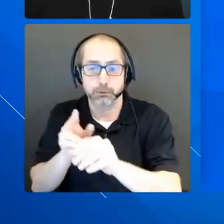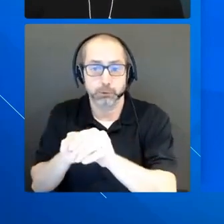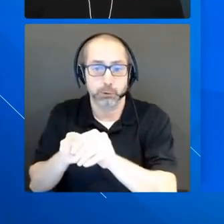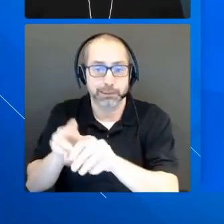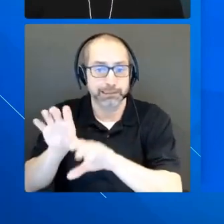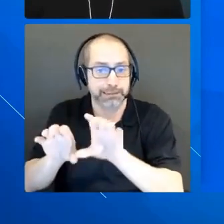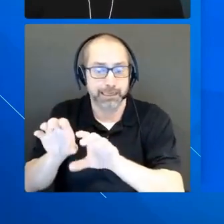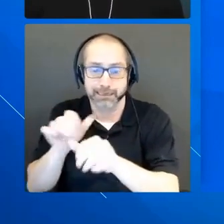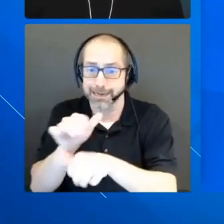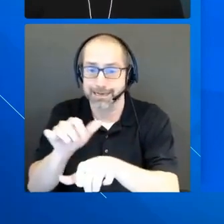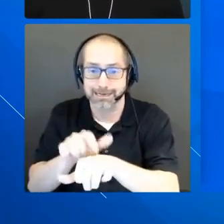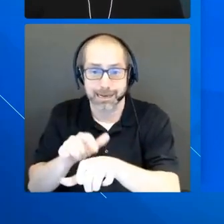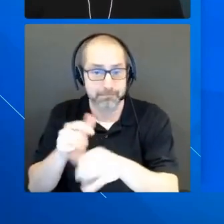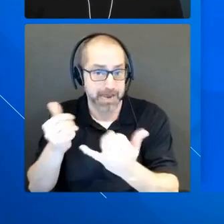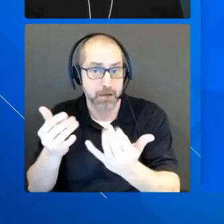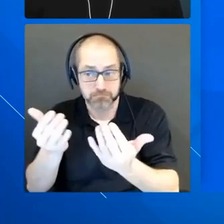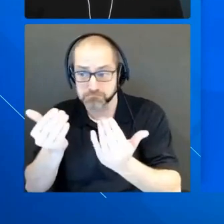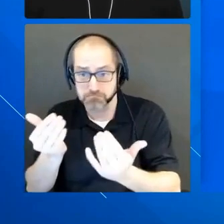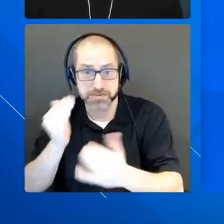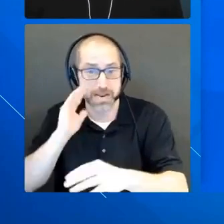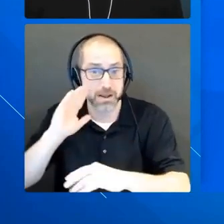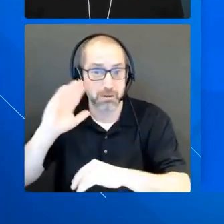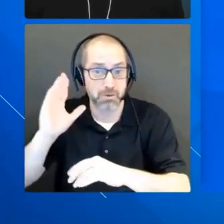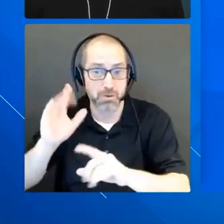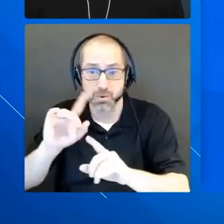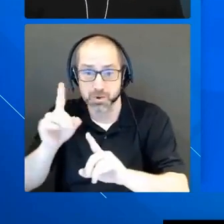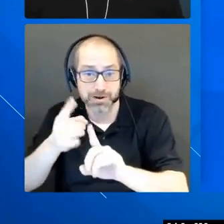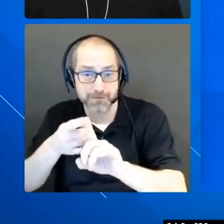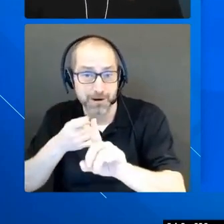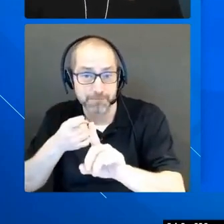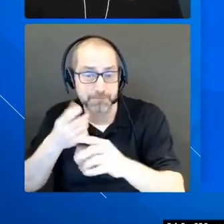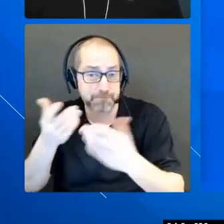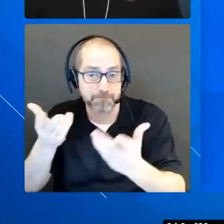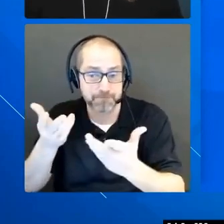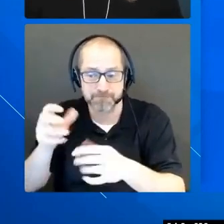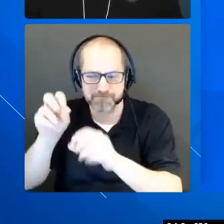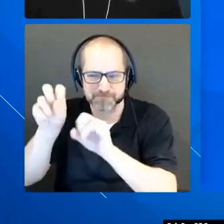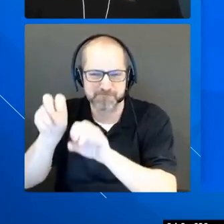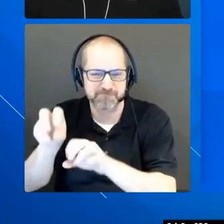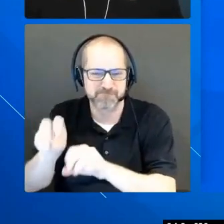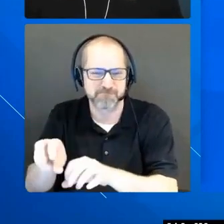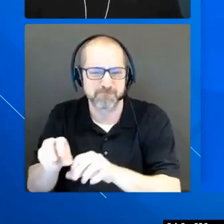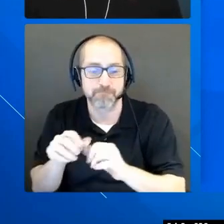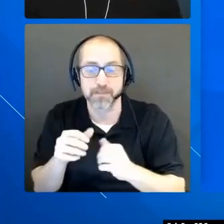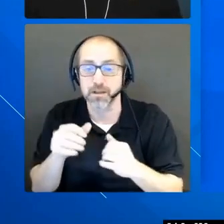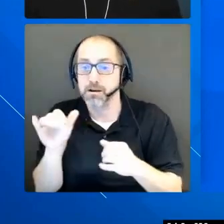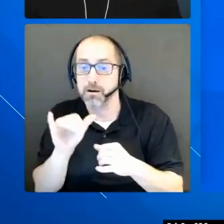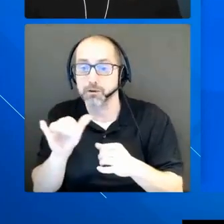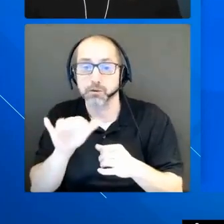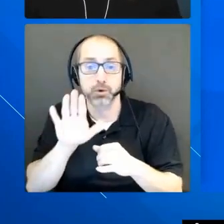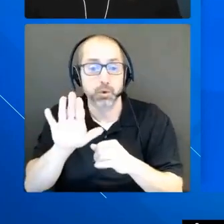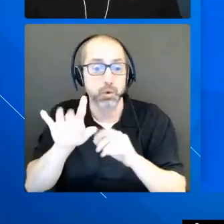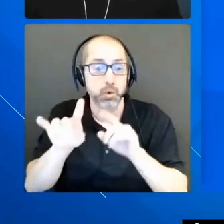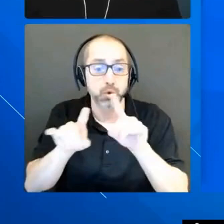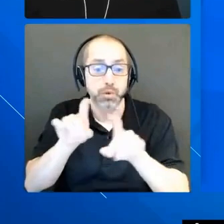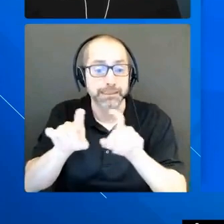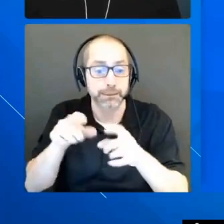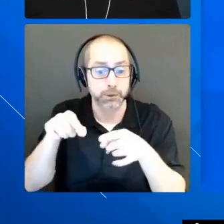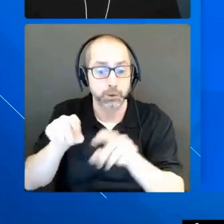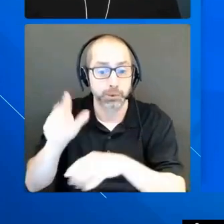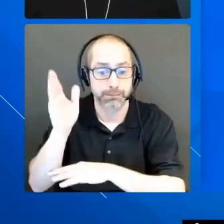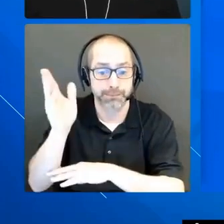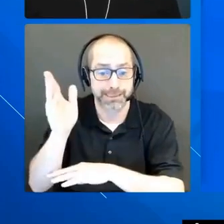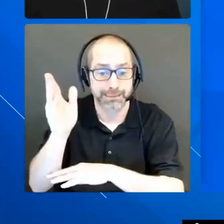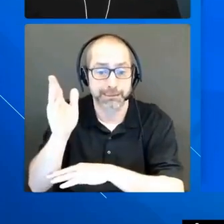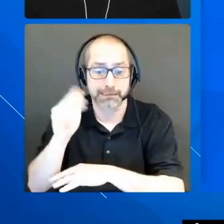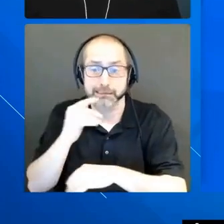in and say hi to us now. Let us know where you're from. We'll also be taking and answering all questions throughout the presentation in the